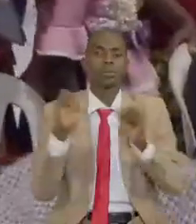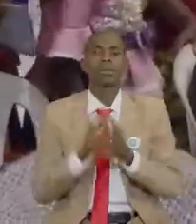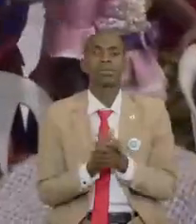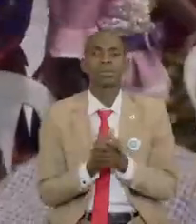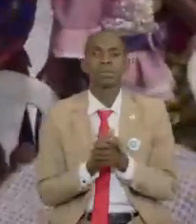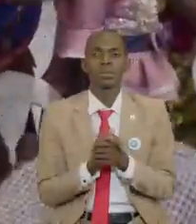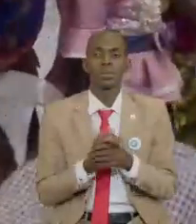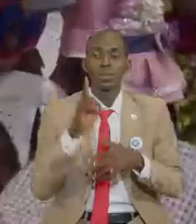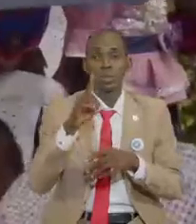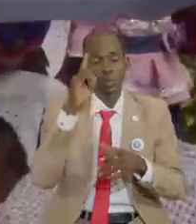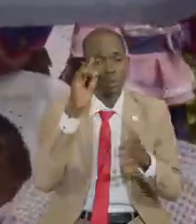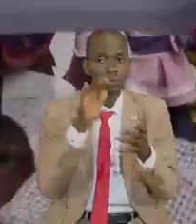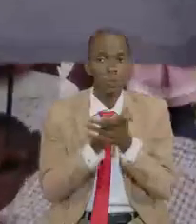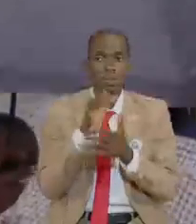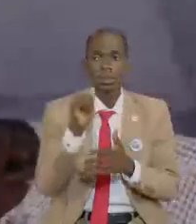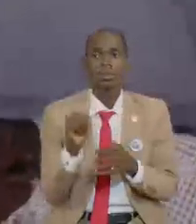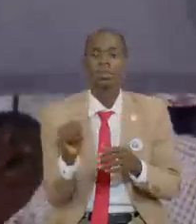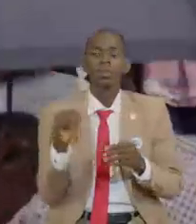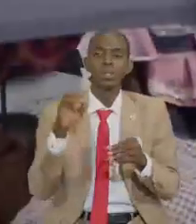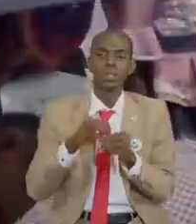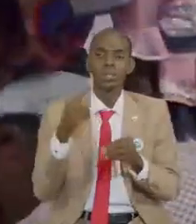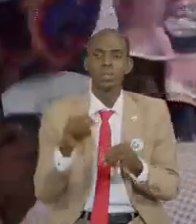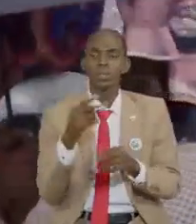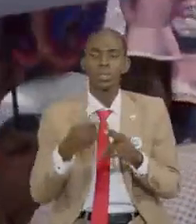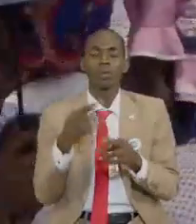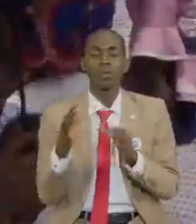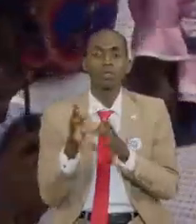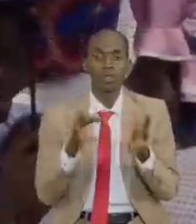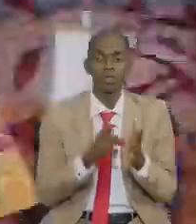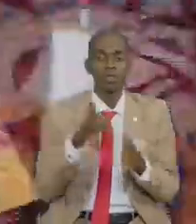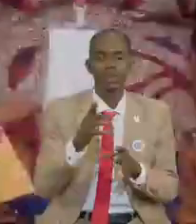You believe more in the name of Jesus, you have sanctification.